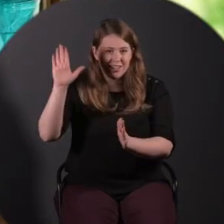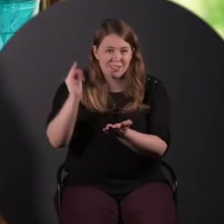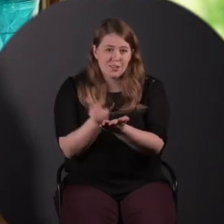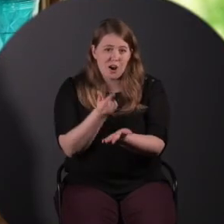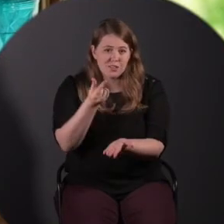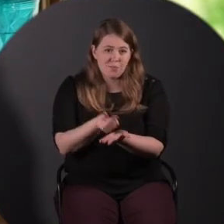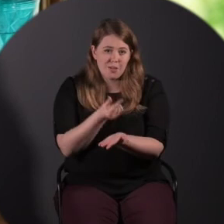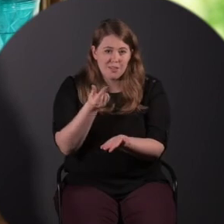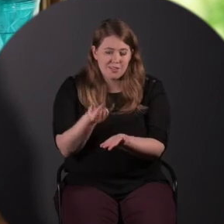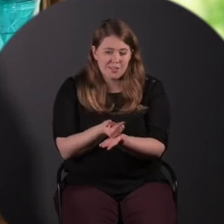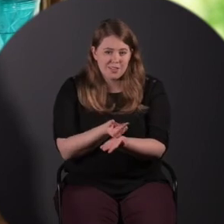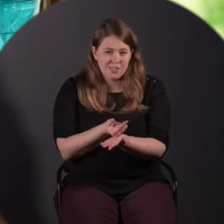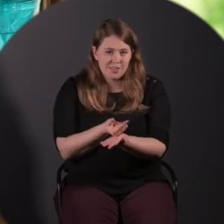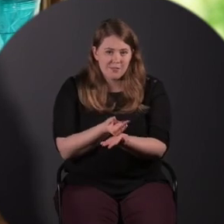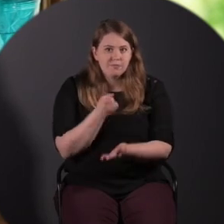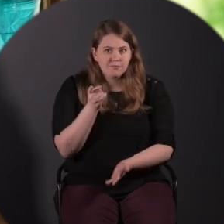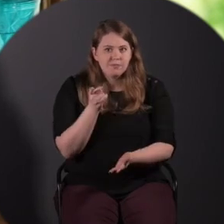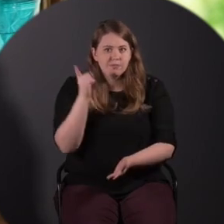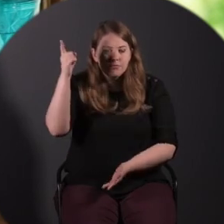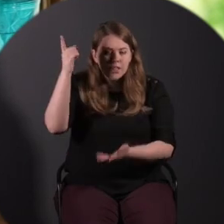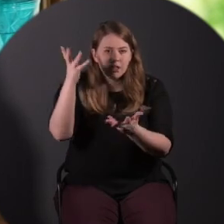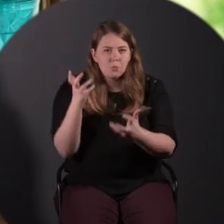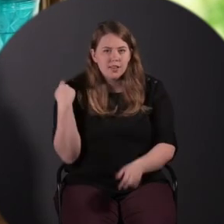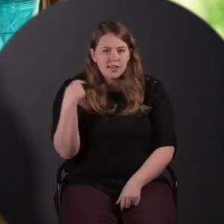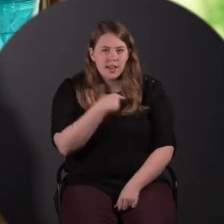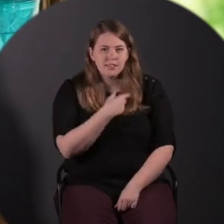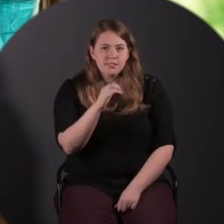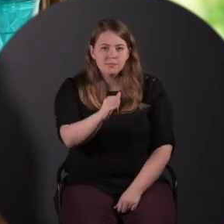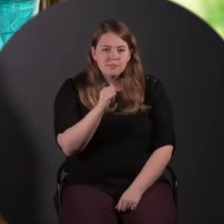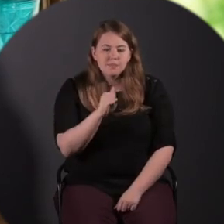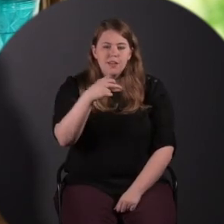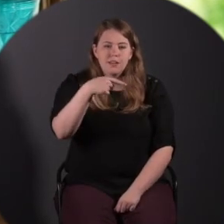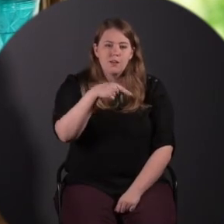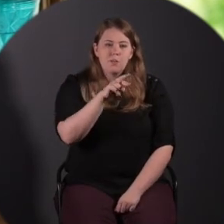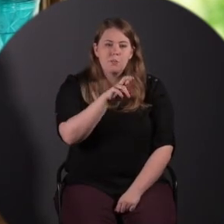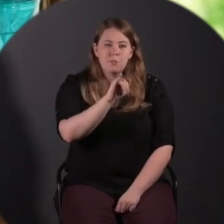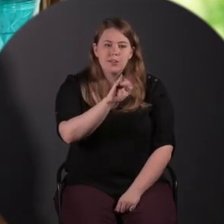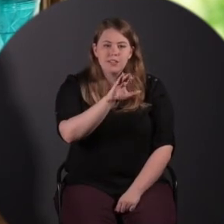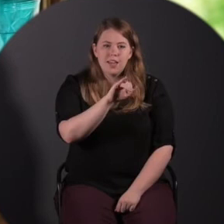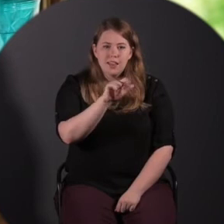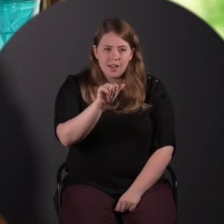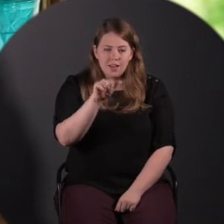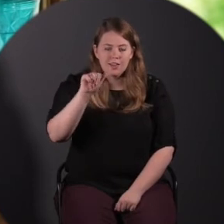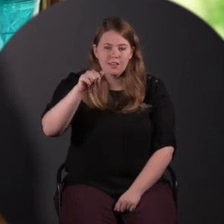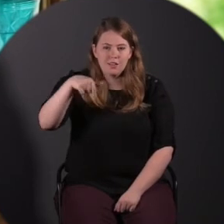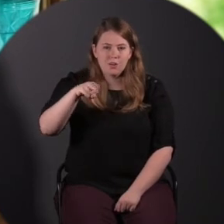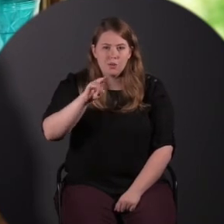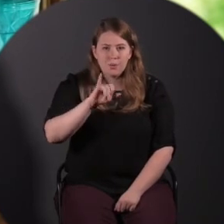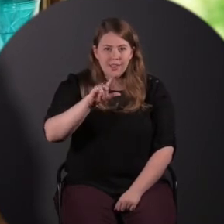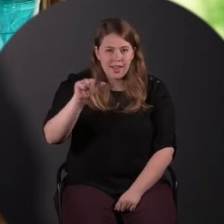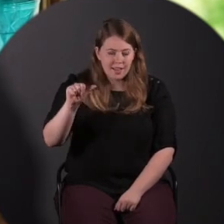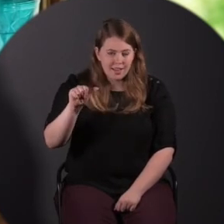He wants us to be like Priscilla and Aquilla, together with one another, together with God, letting Him